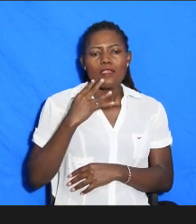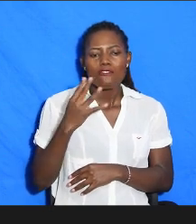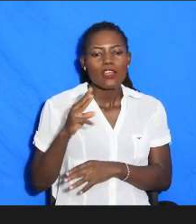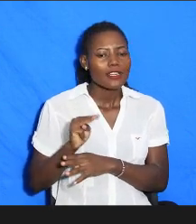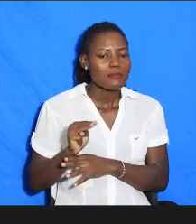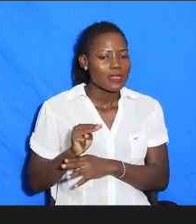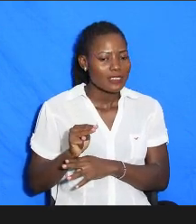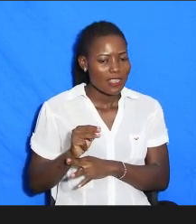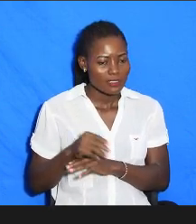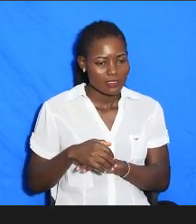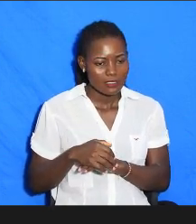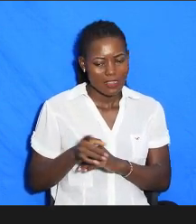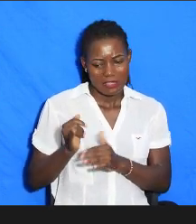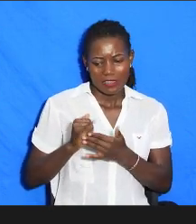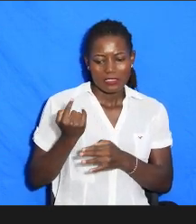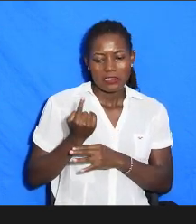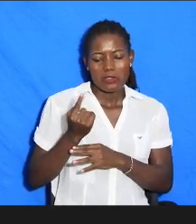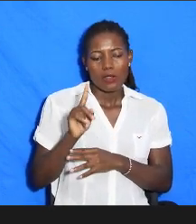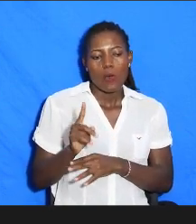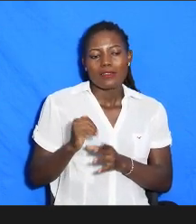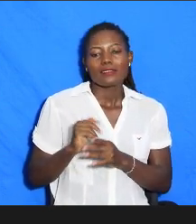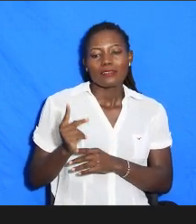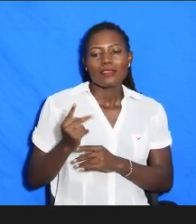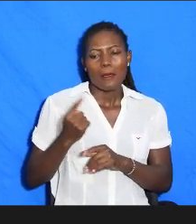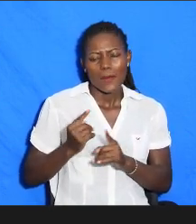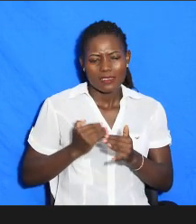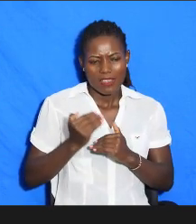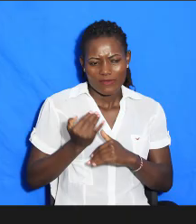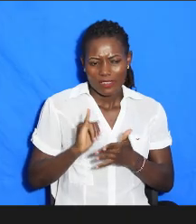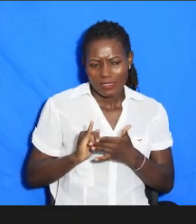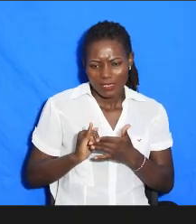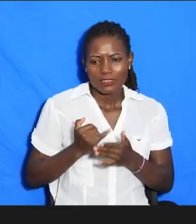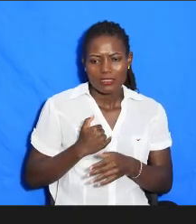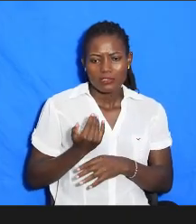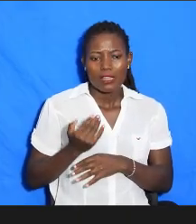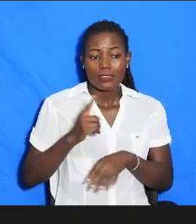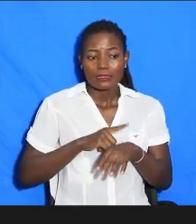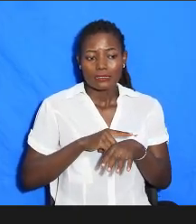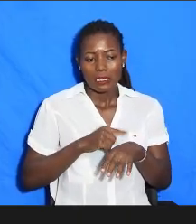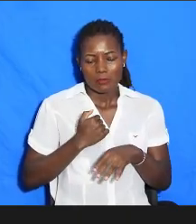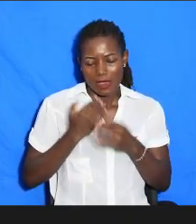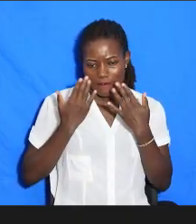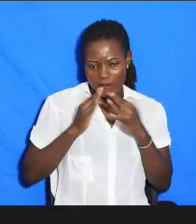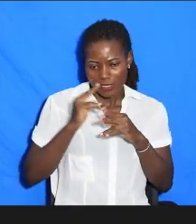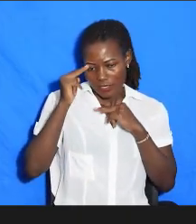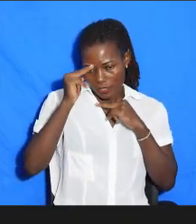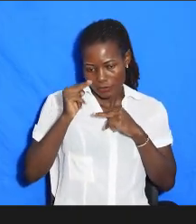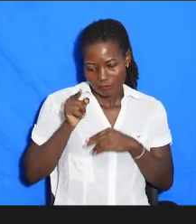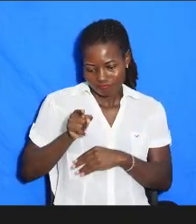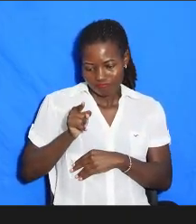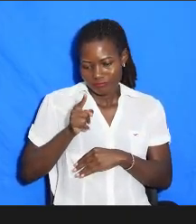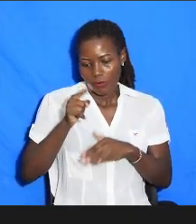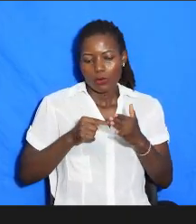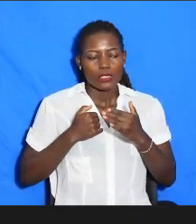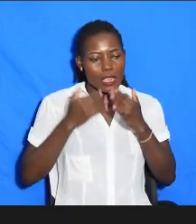sprinter who's available back then. But after that, I was like, when I finish high school, this is the only thing that I want to do, and I want